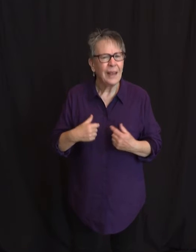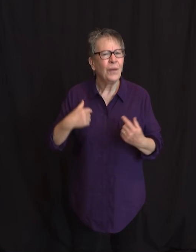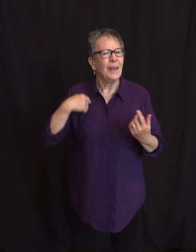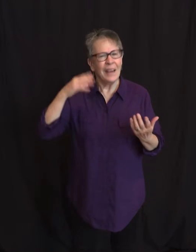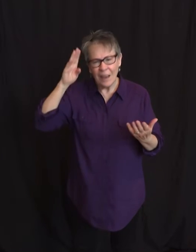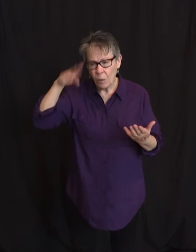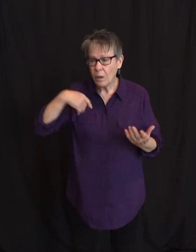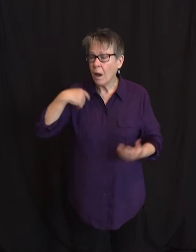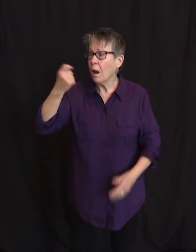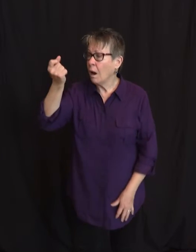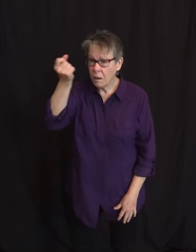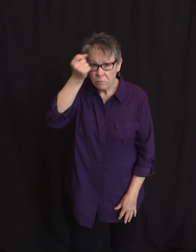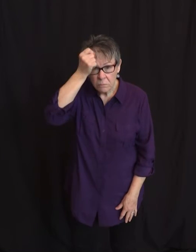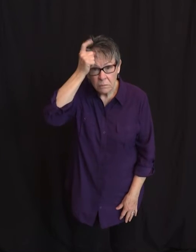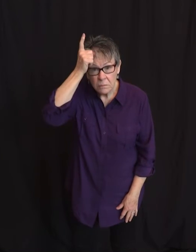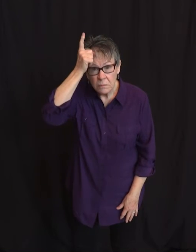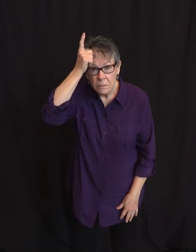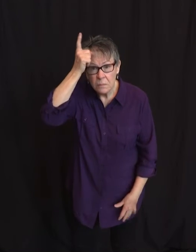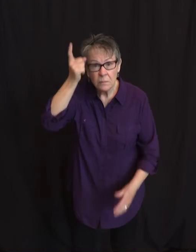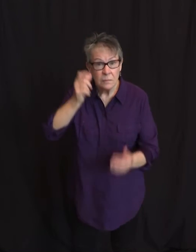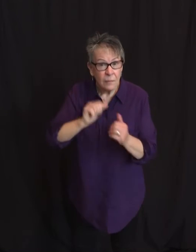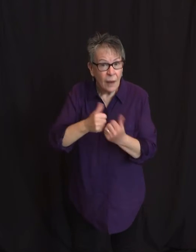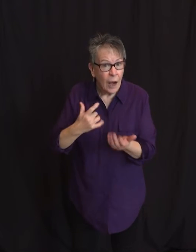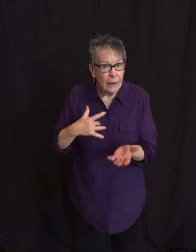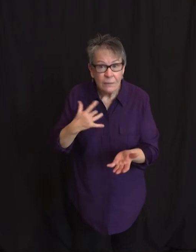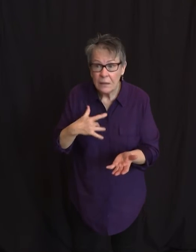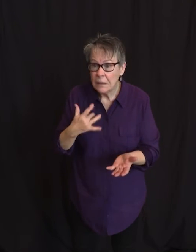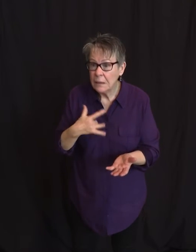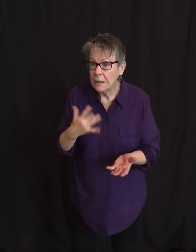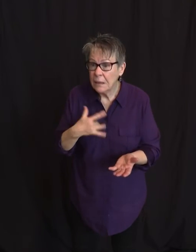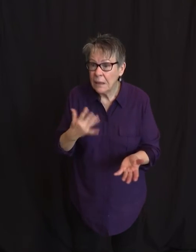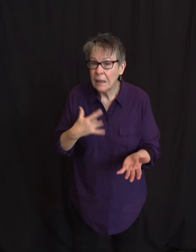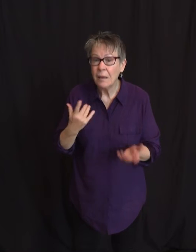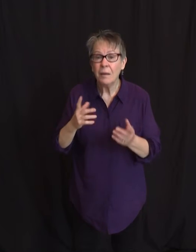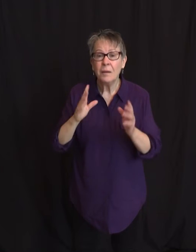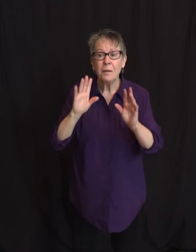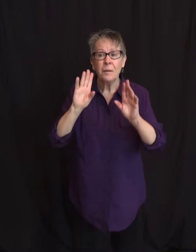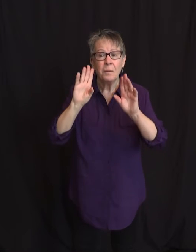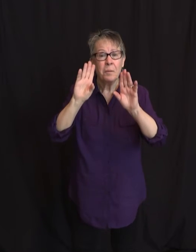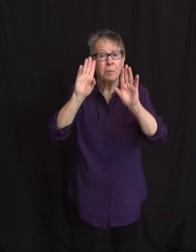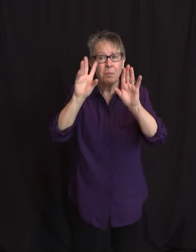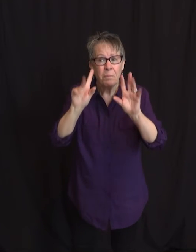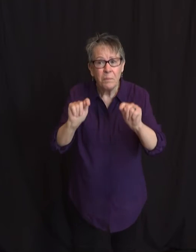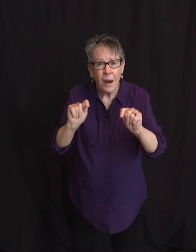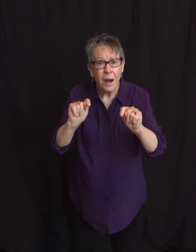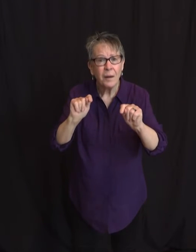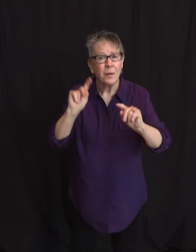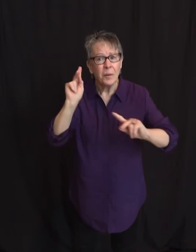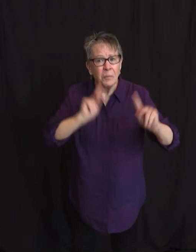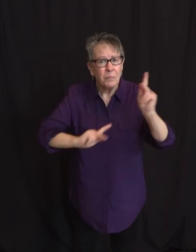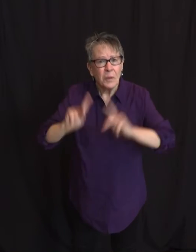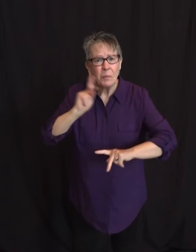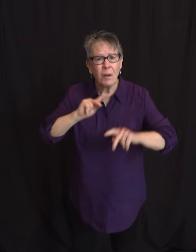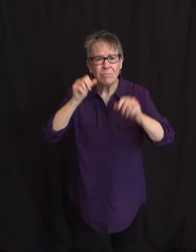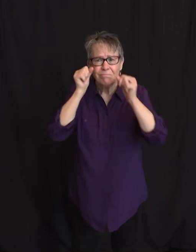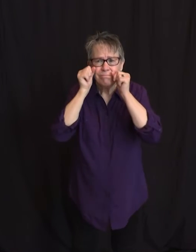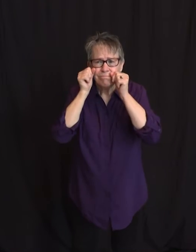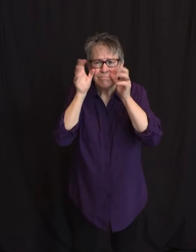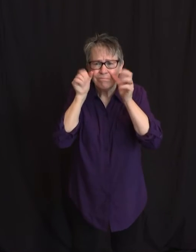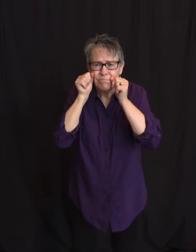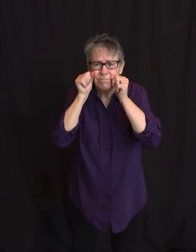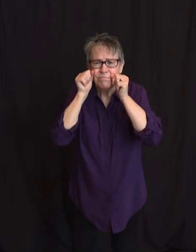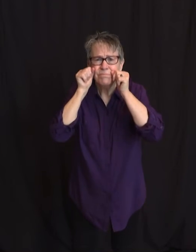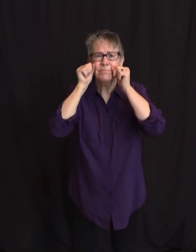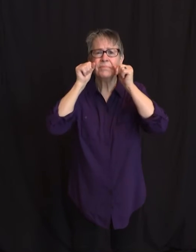other way to put it. I mean, folks have been incredibly compliant. They've stayed inside, they've stayed at home. They've either worked from home or